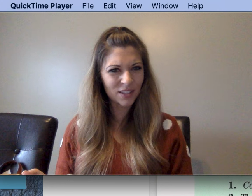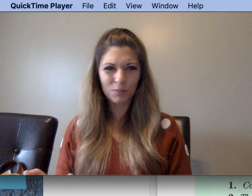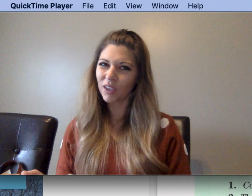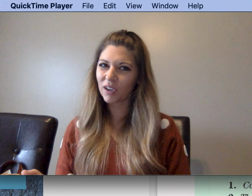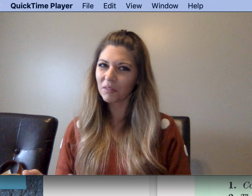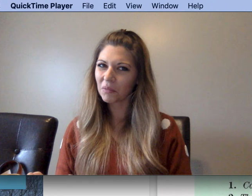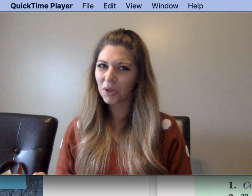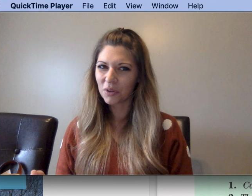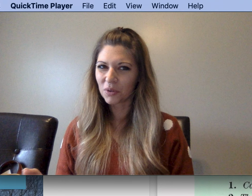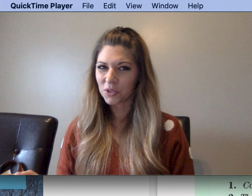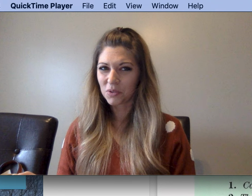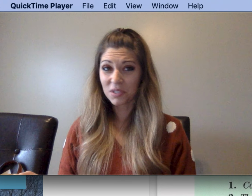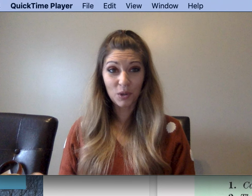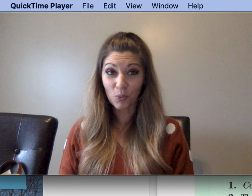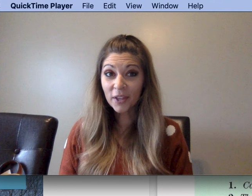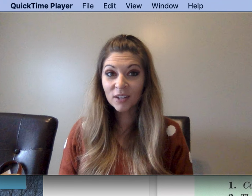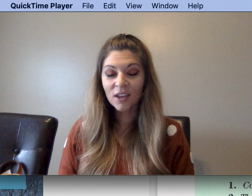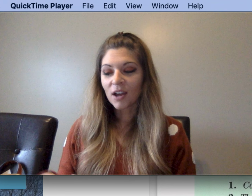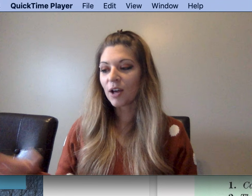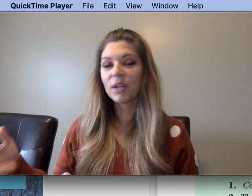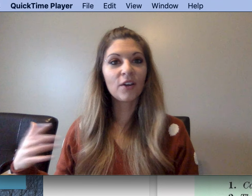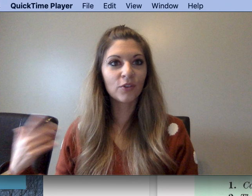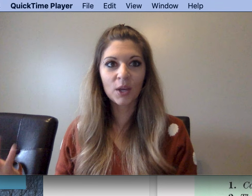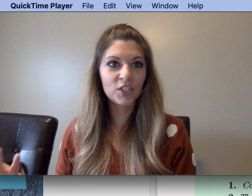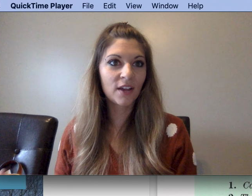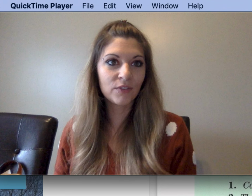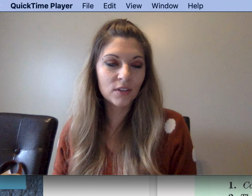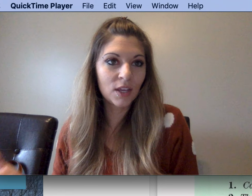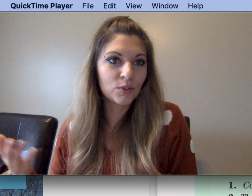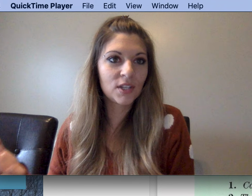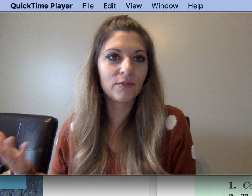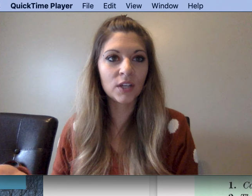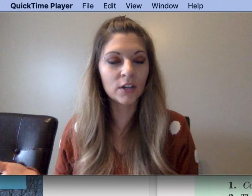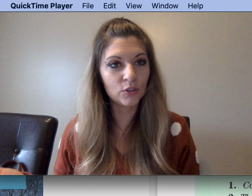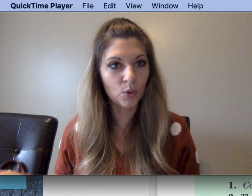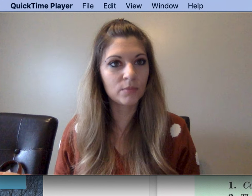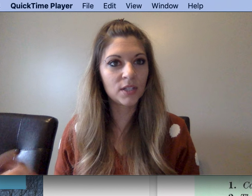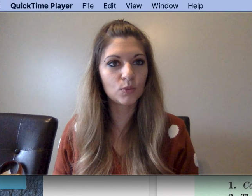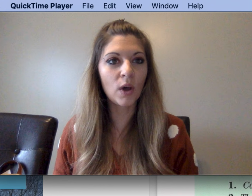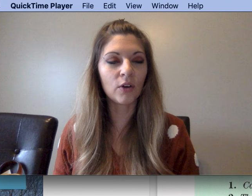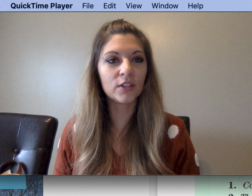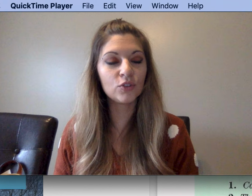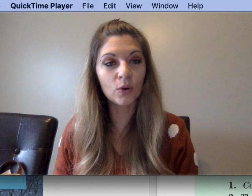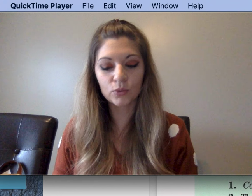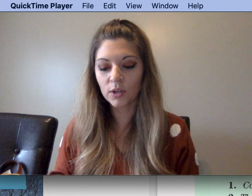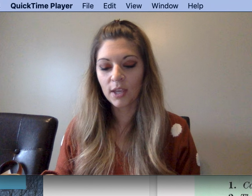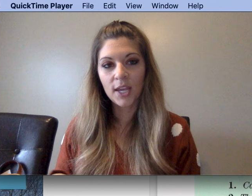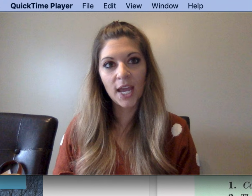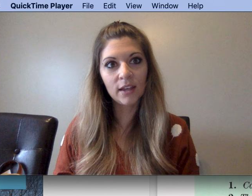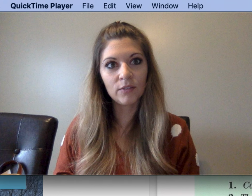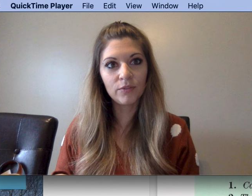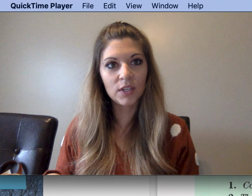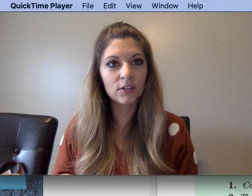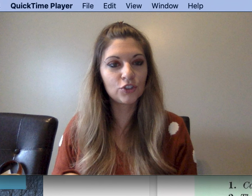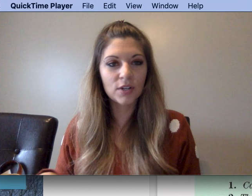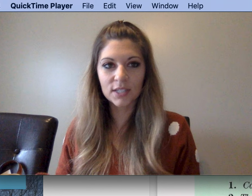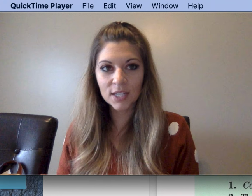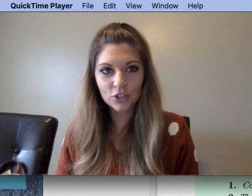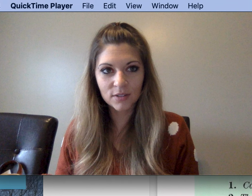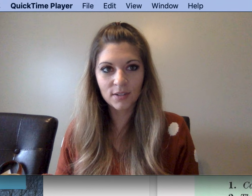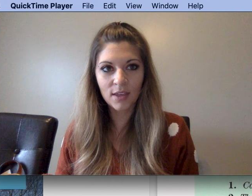say it and they'd be like, say what? And other languages have their norms as well that don't have